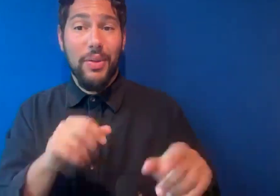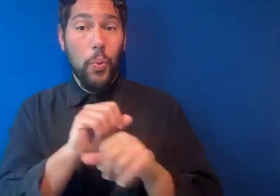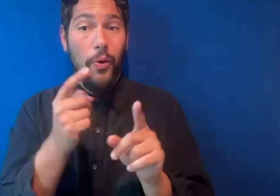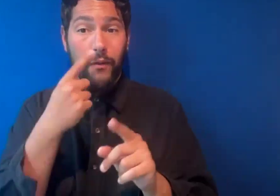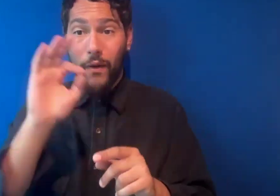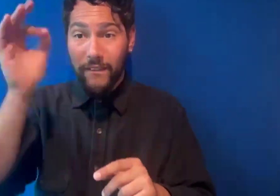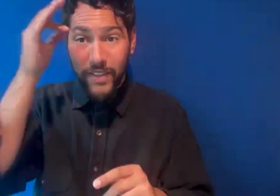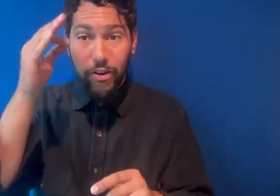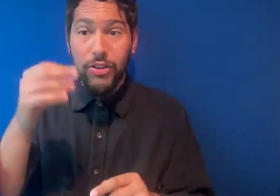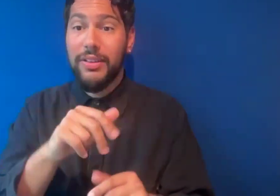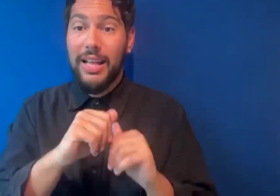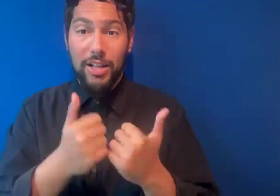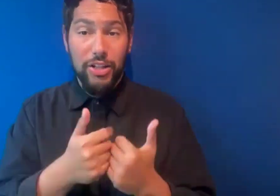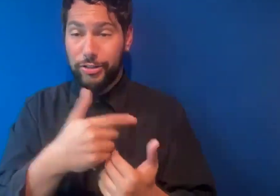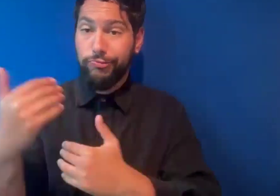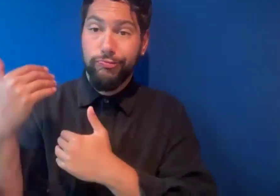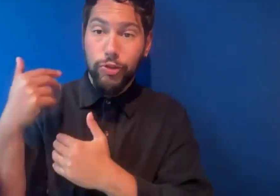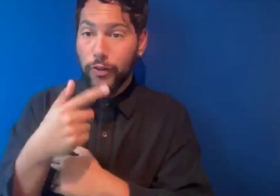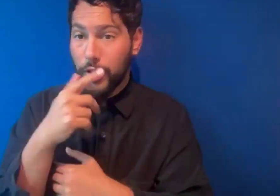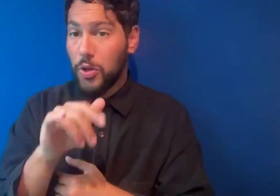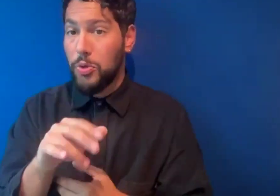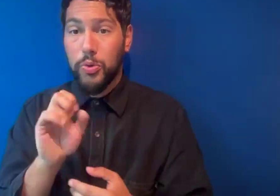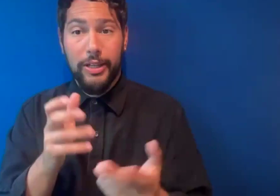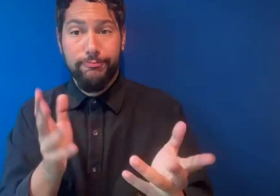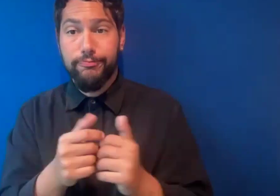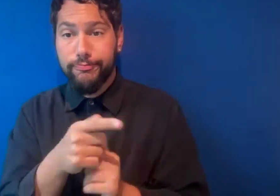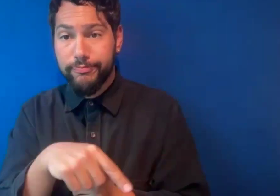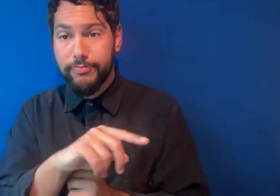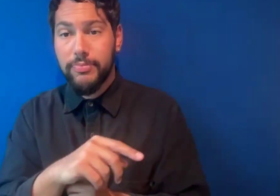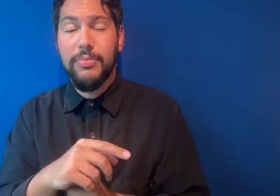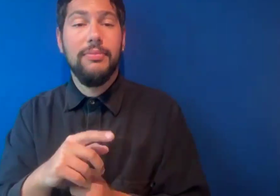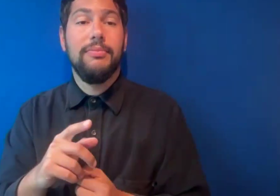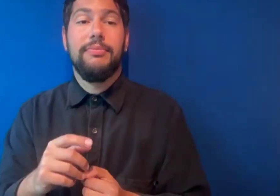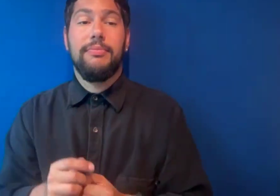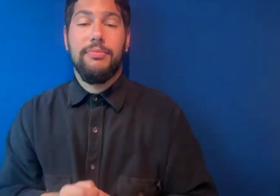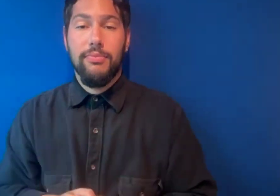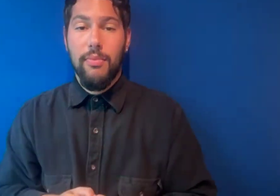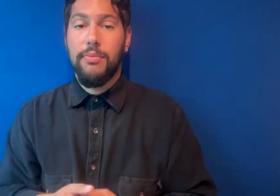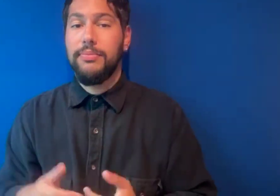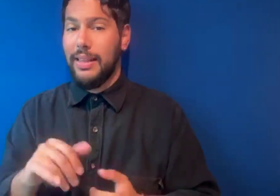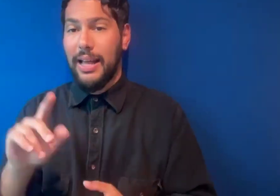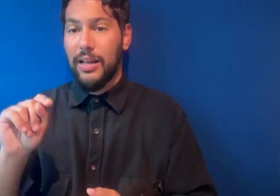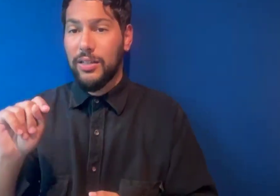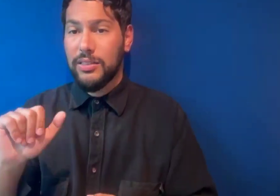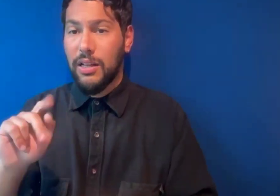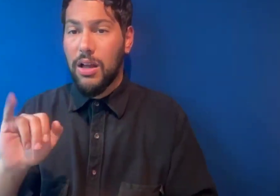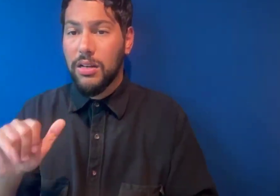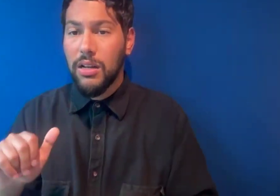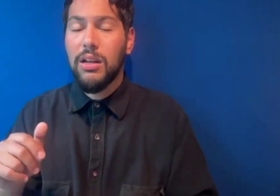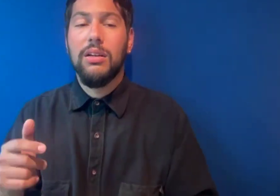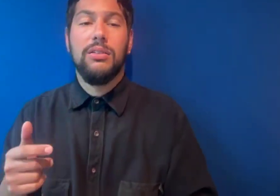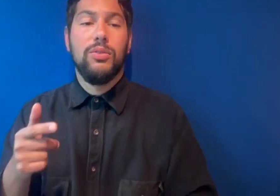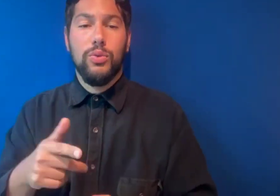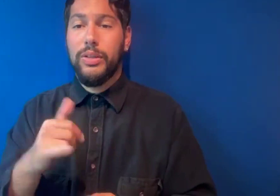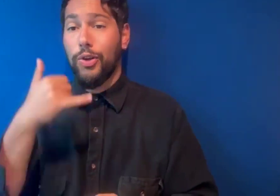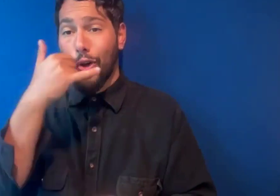in that agency that's in charge of this. You can get in touch with them. So they're just like LaTaunya, and you can call